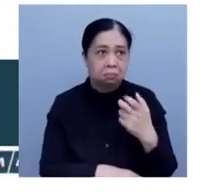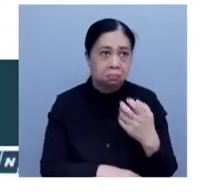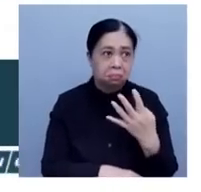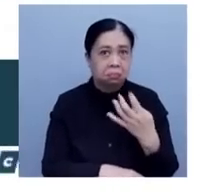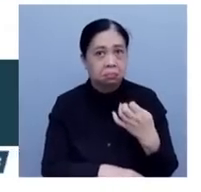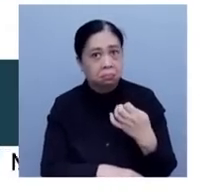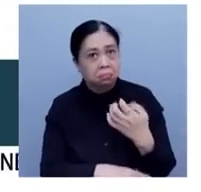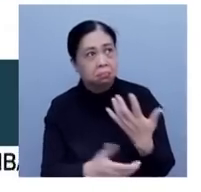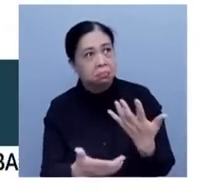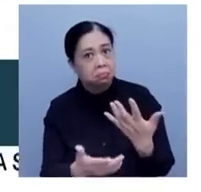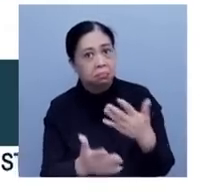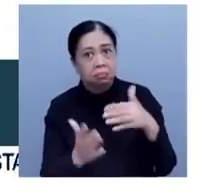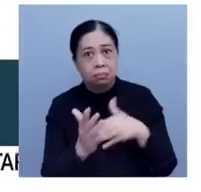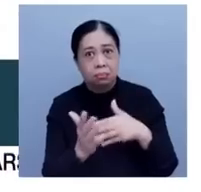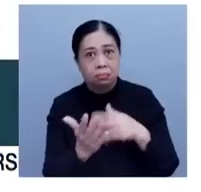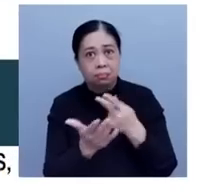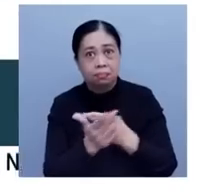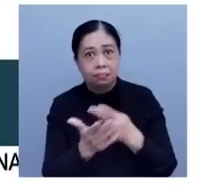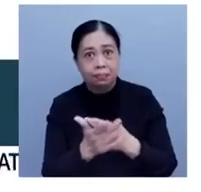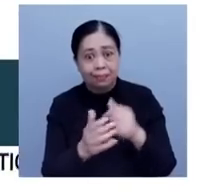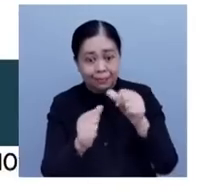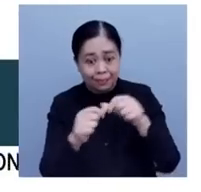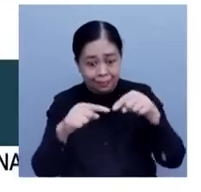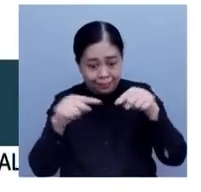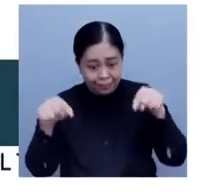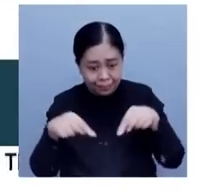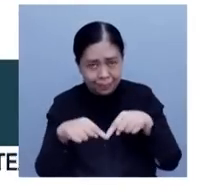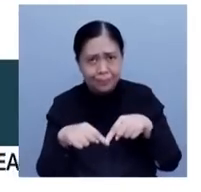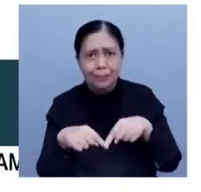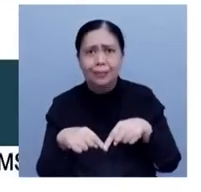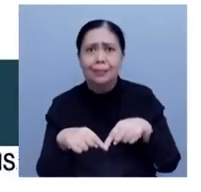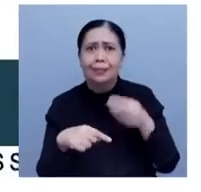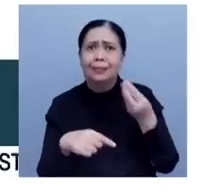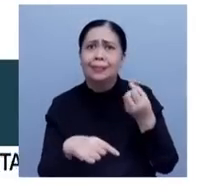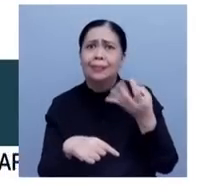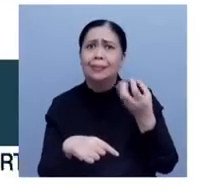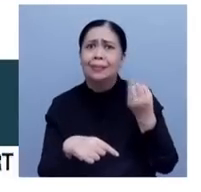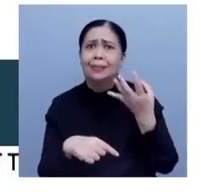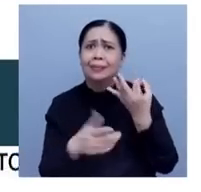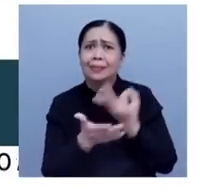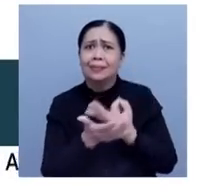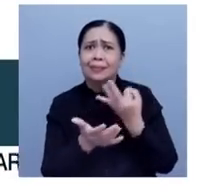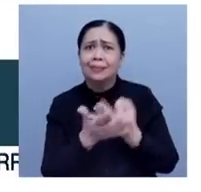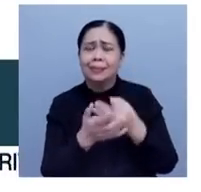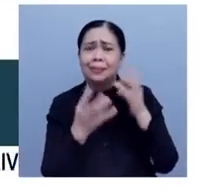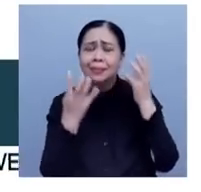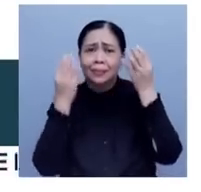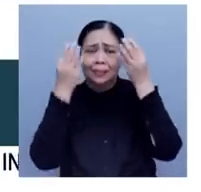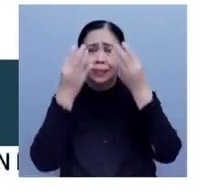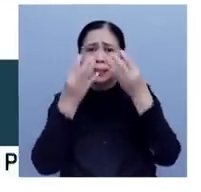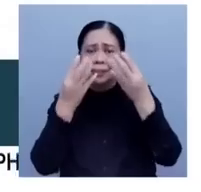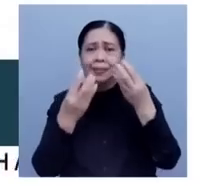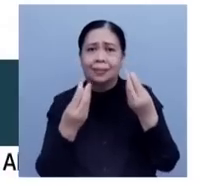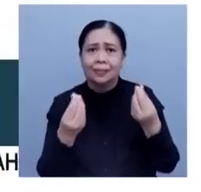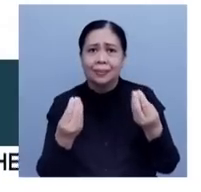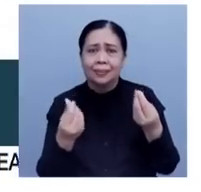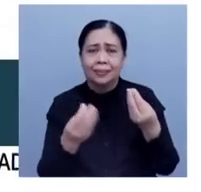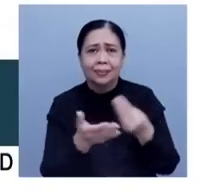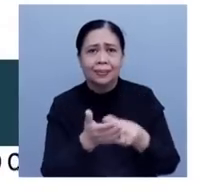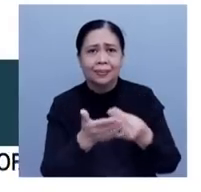400 thousand pesos per square meter. So ang daming pera ang ginagawa ng